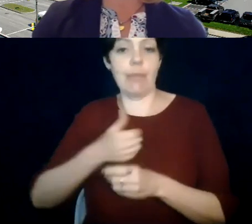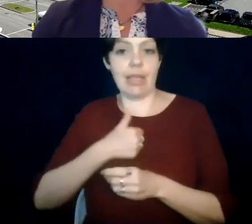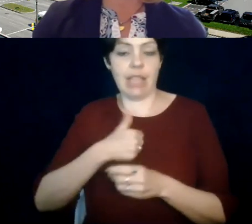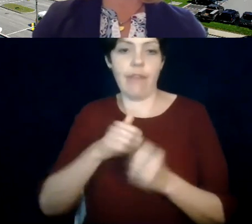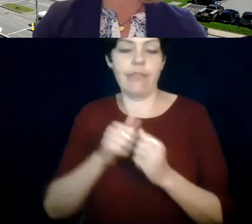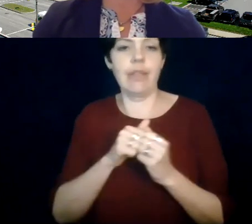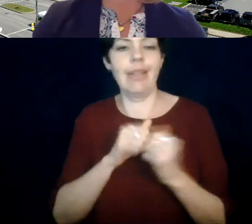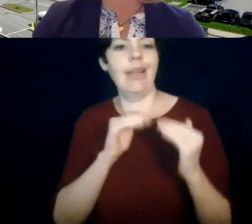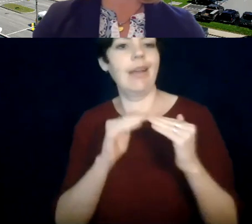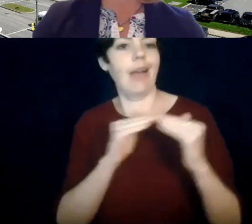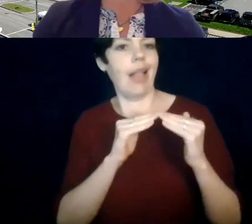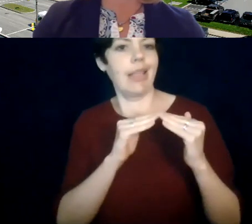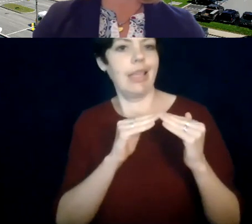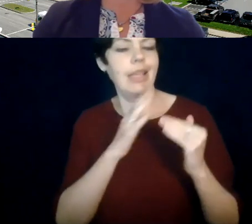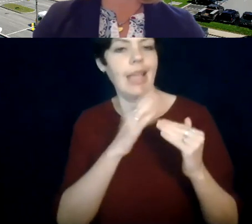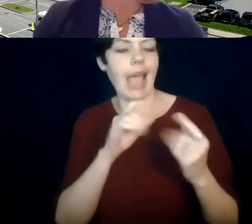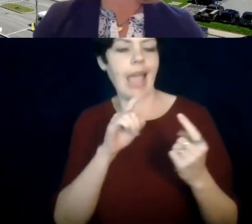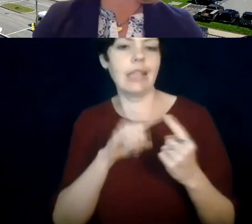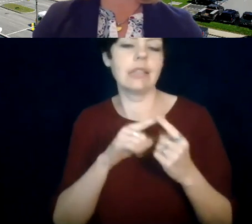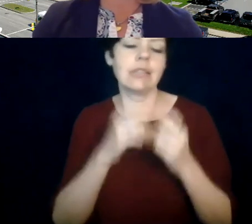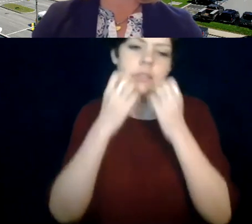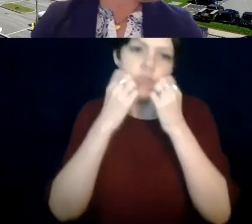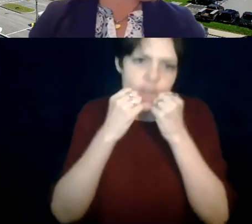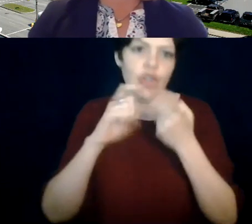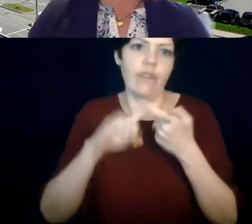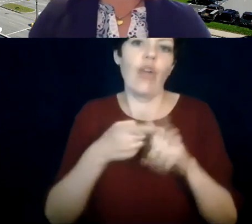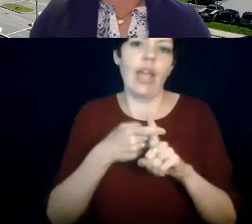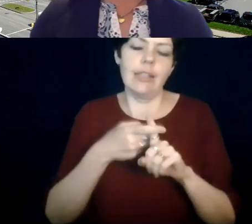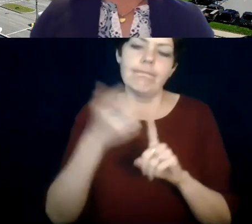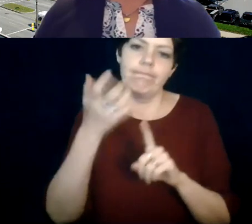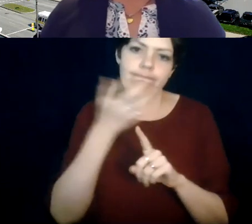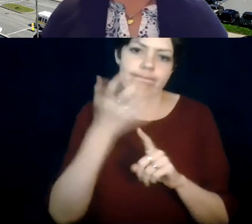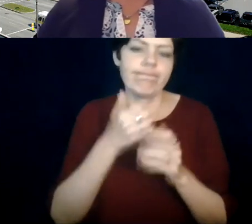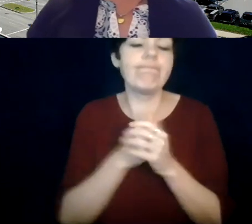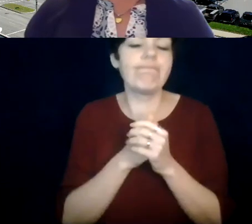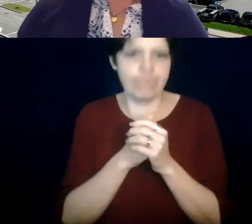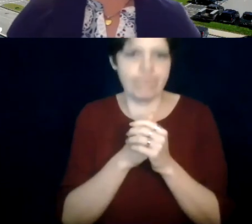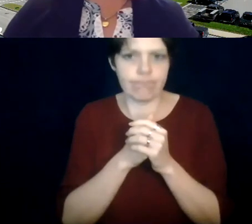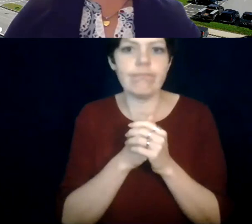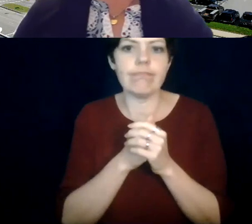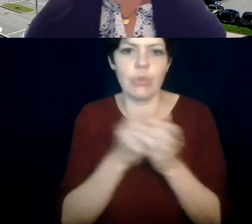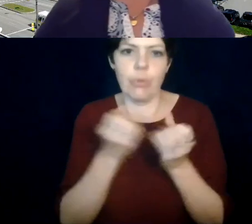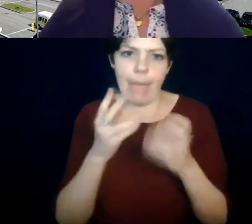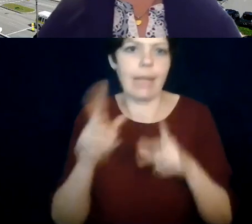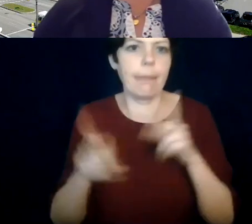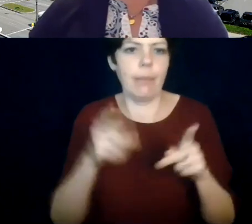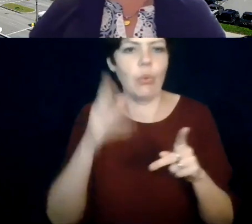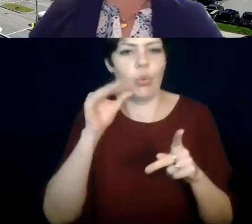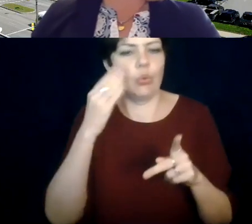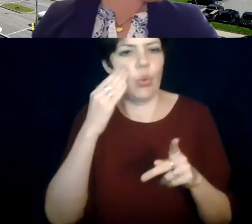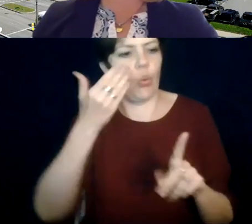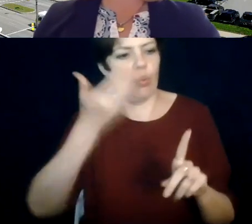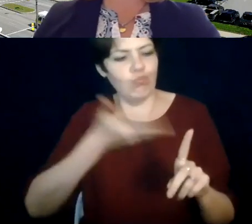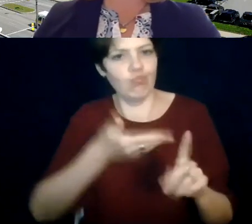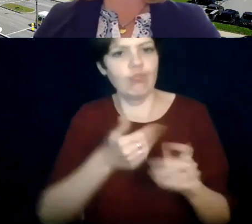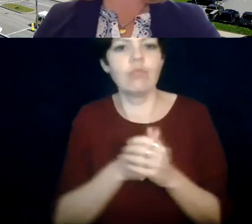colleague, and most importantly, a treasured friend to many of the folks that are on the call today.